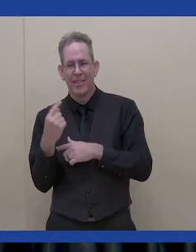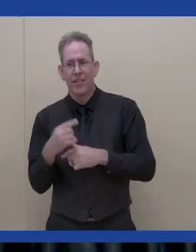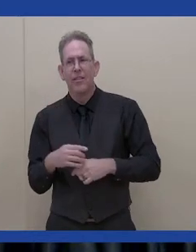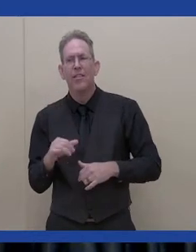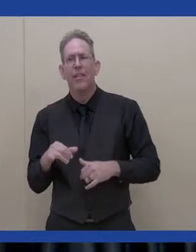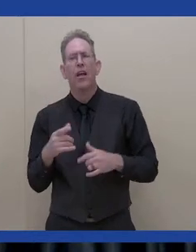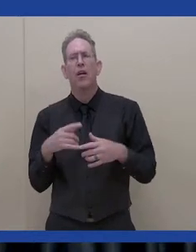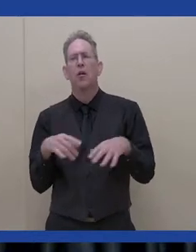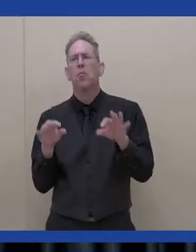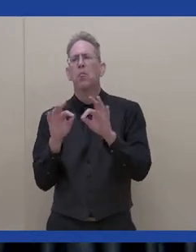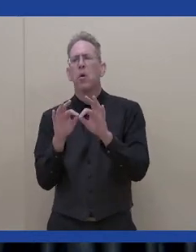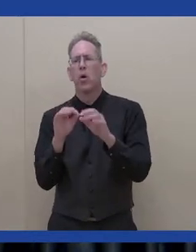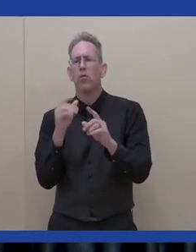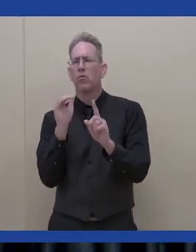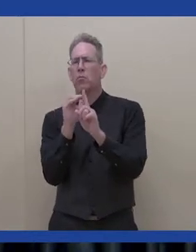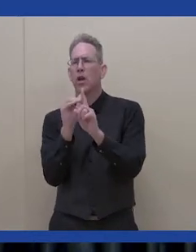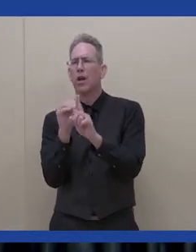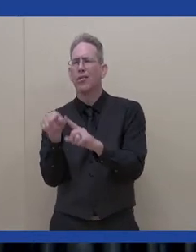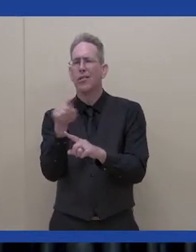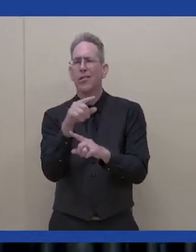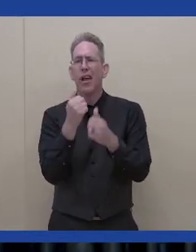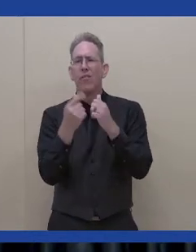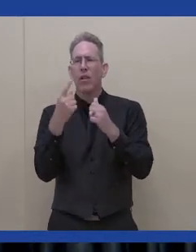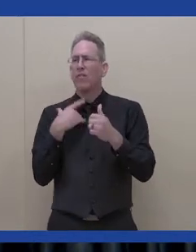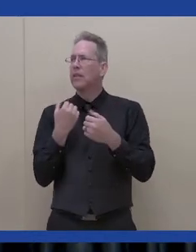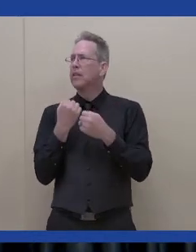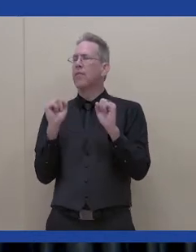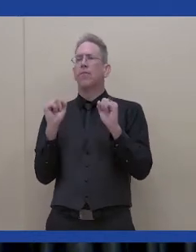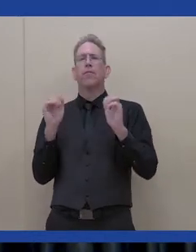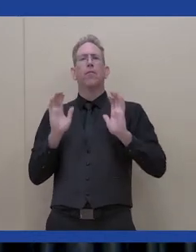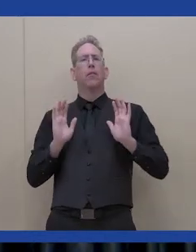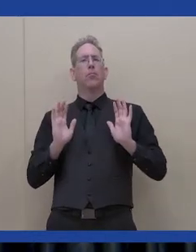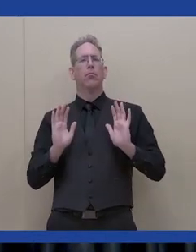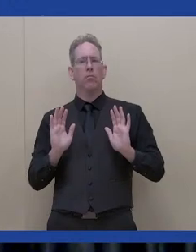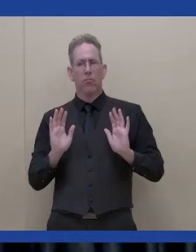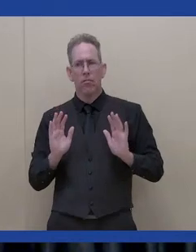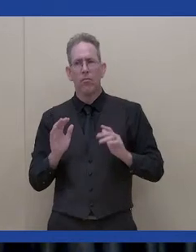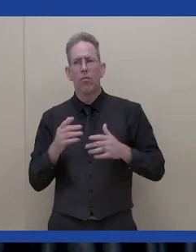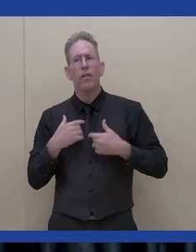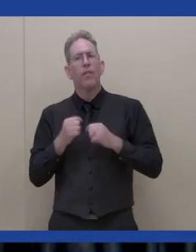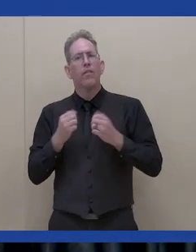all in our community can live openly and safely with dignity and respect.